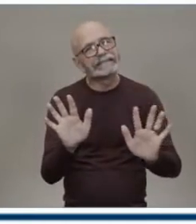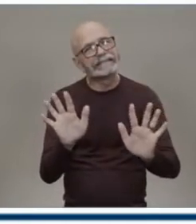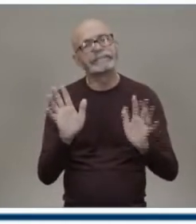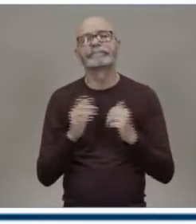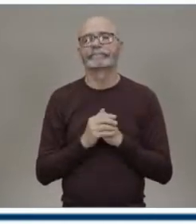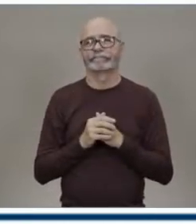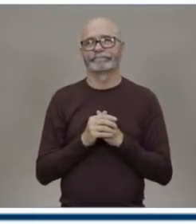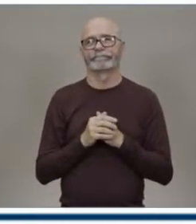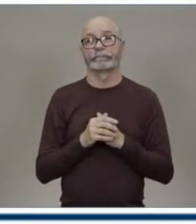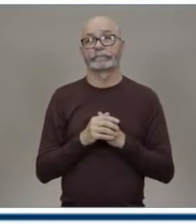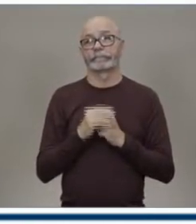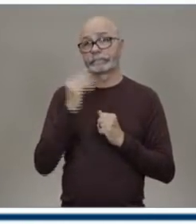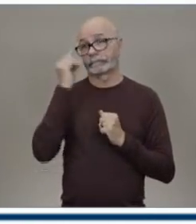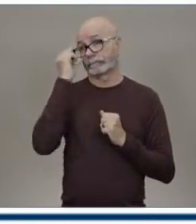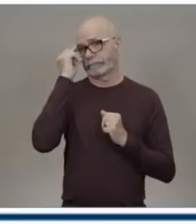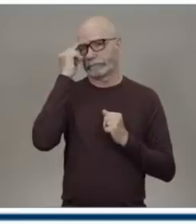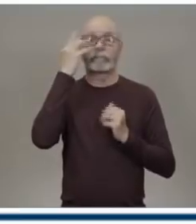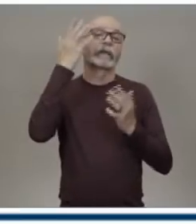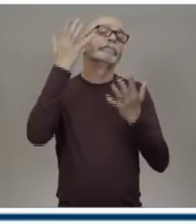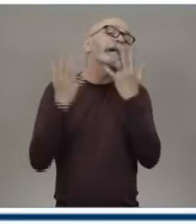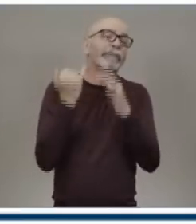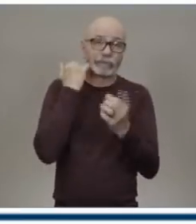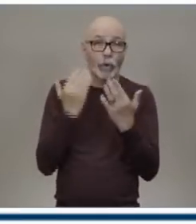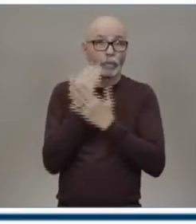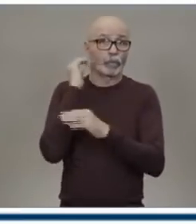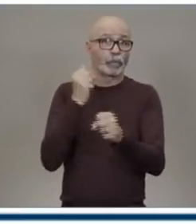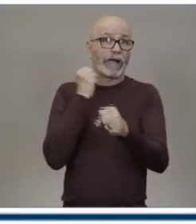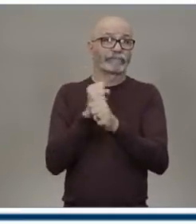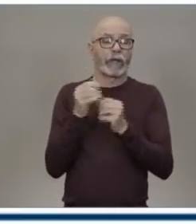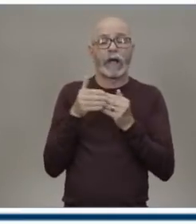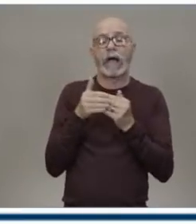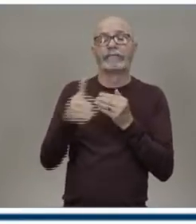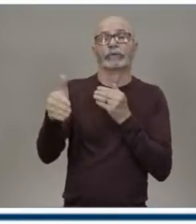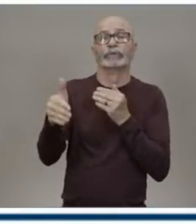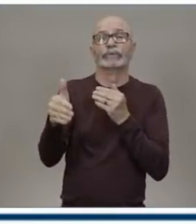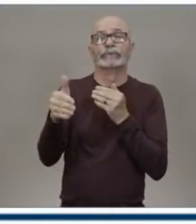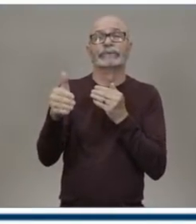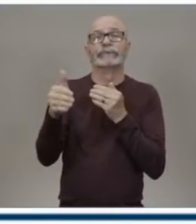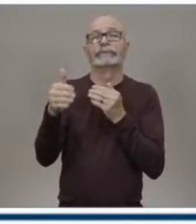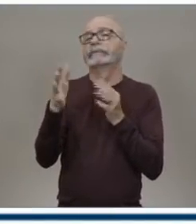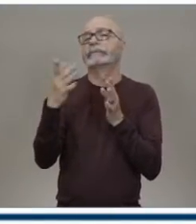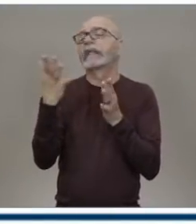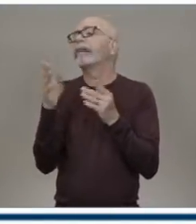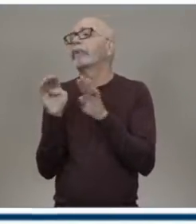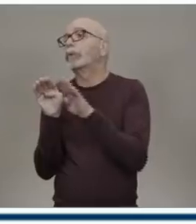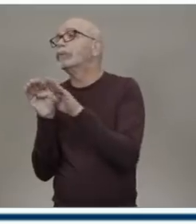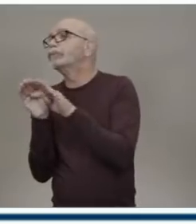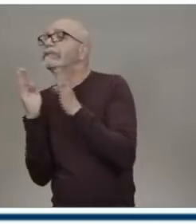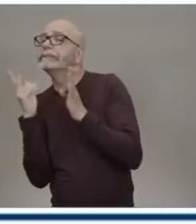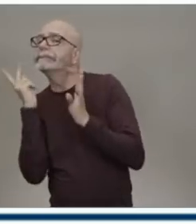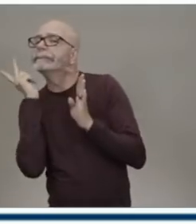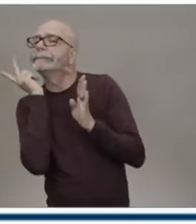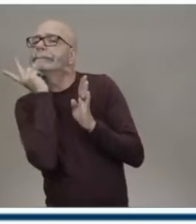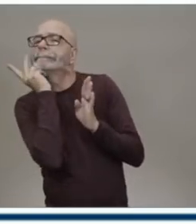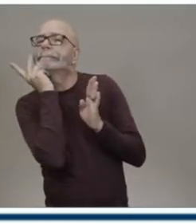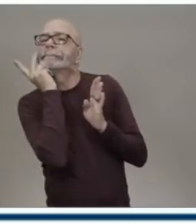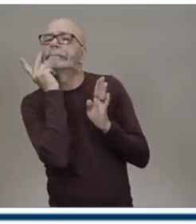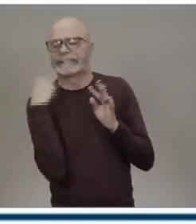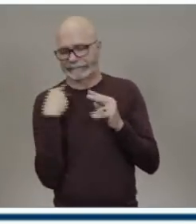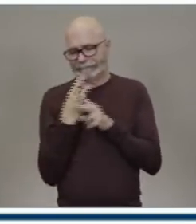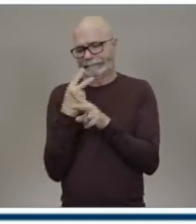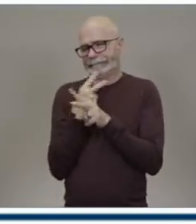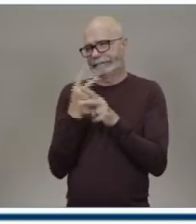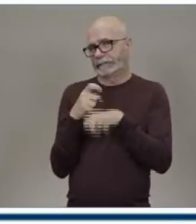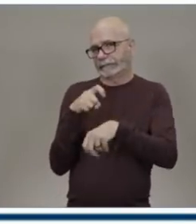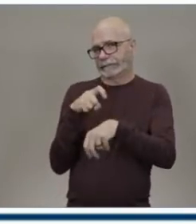in a place early in the new year we can start to loosen things up a bit, but we have to get the right amount of time and get us